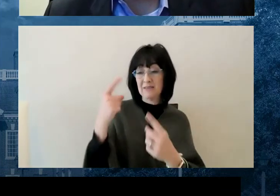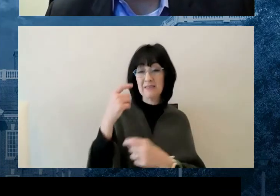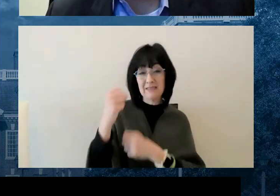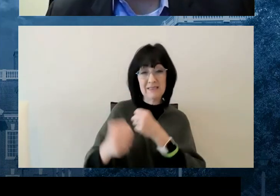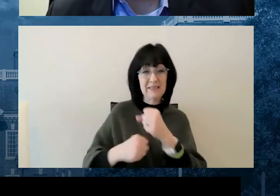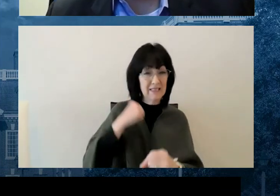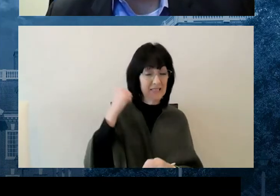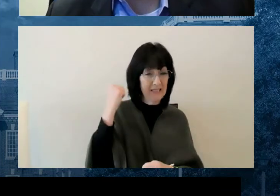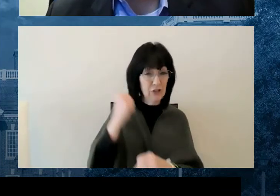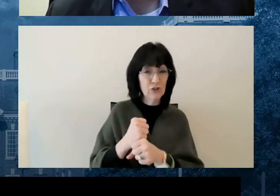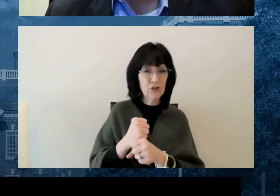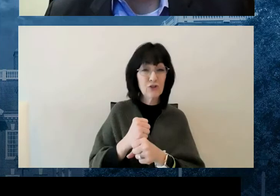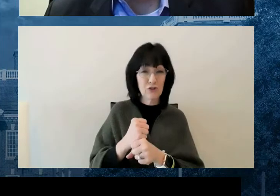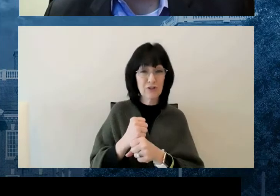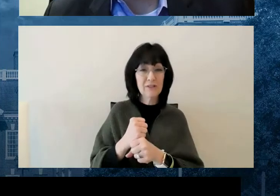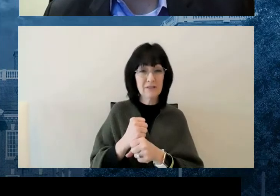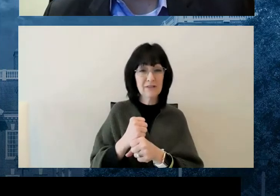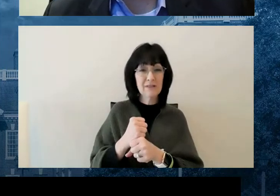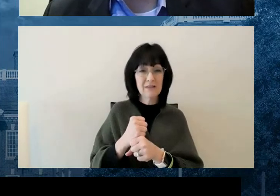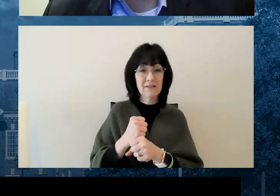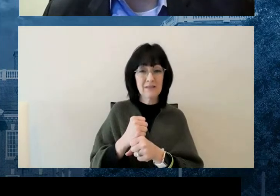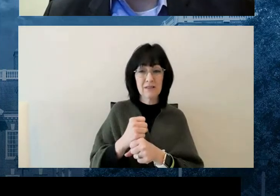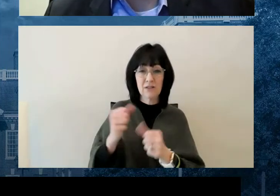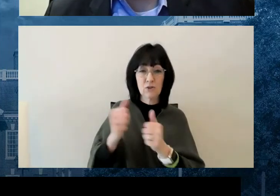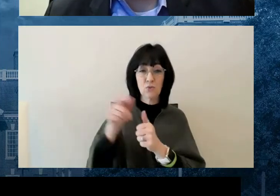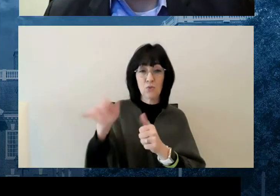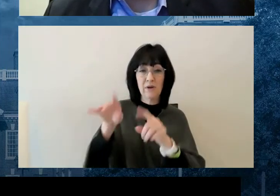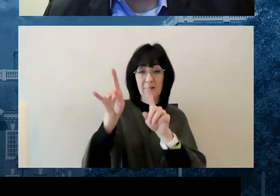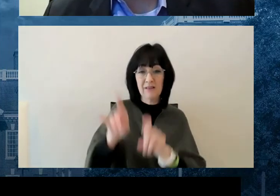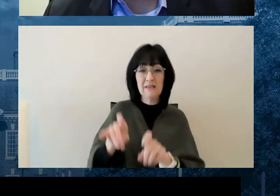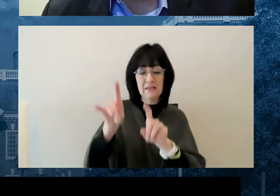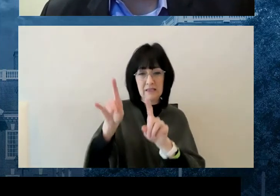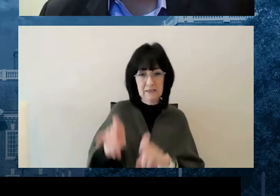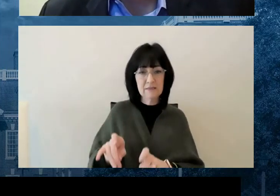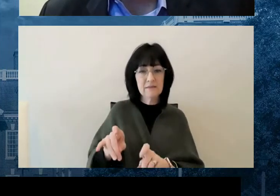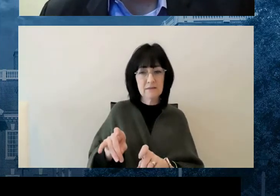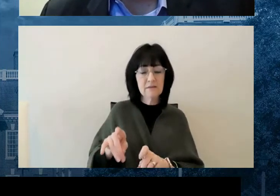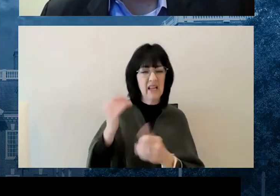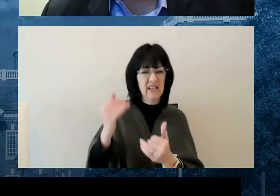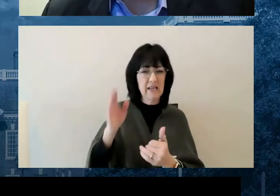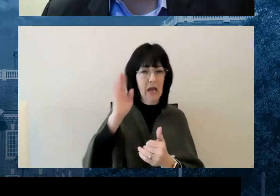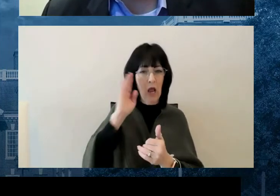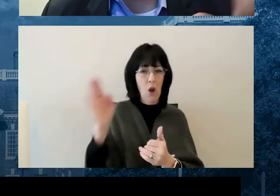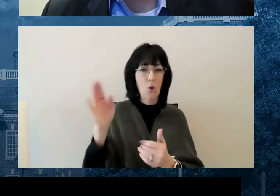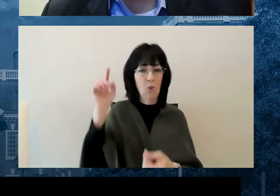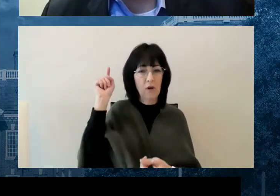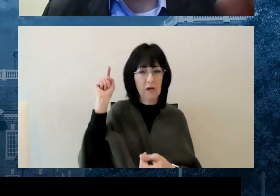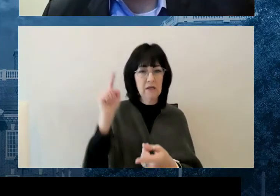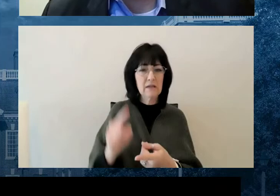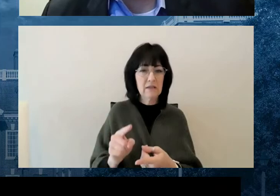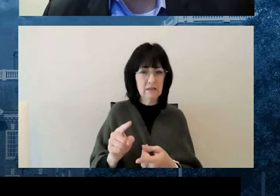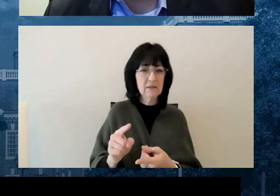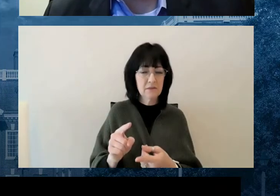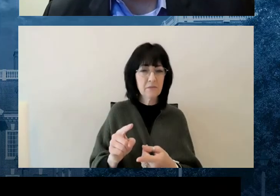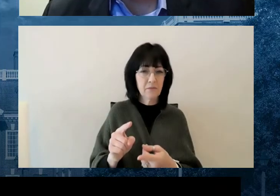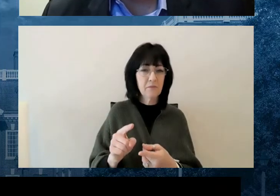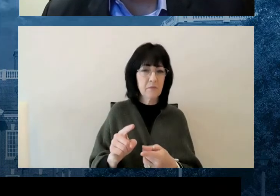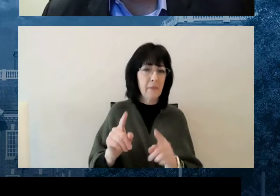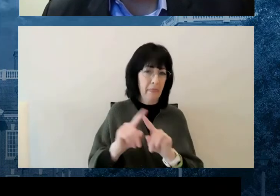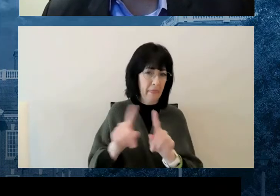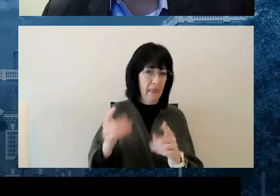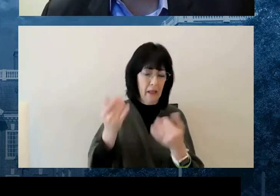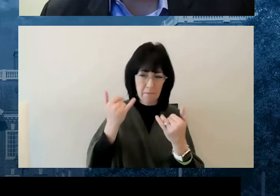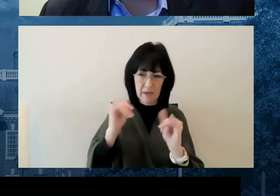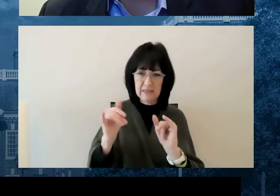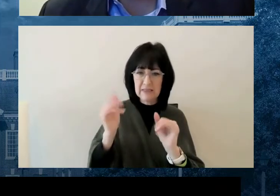up on this Memorial Day with testing, is going to scale back a little bit over the next few weeks as demand has shrunk, but we'll still have